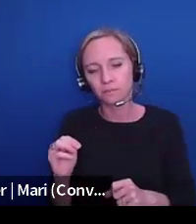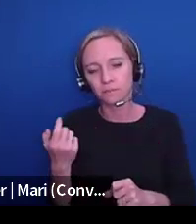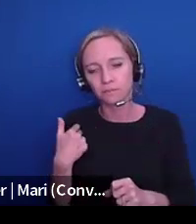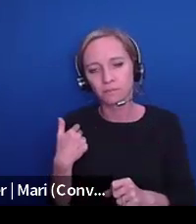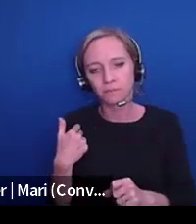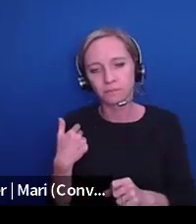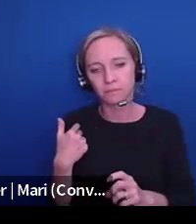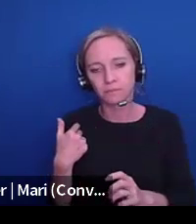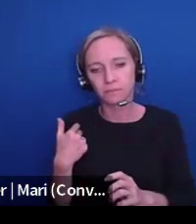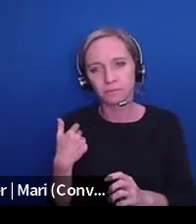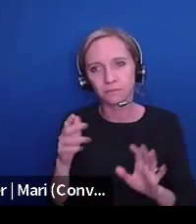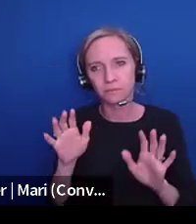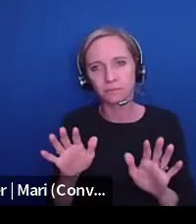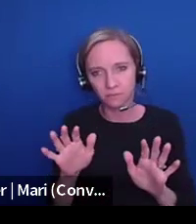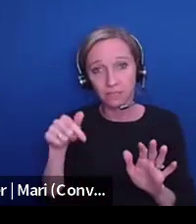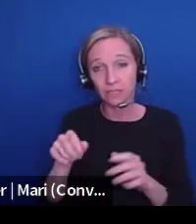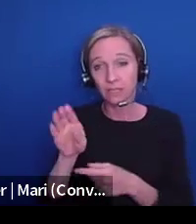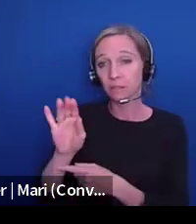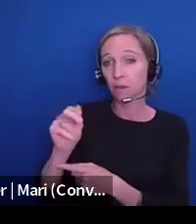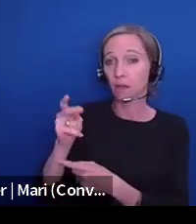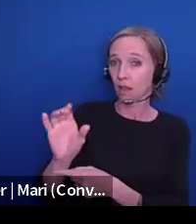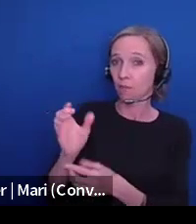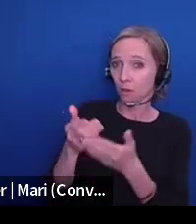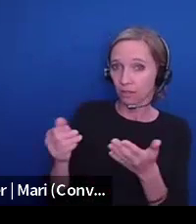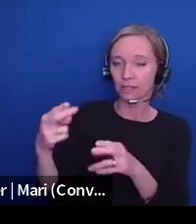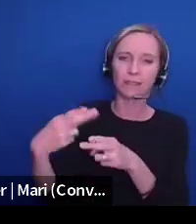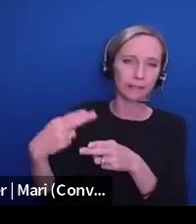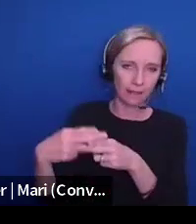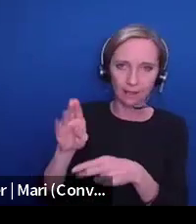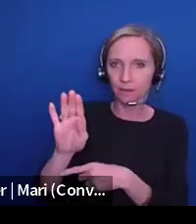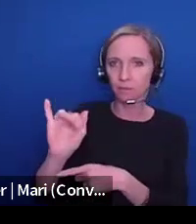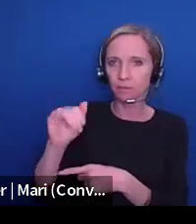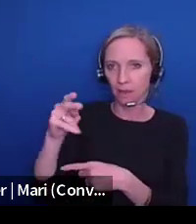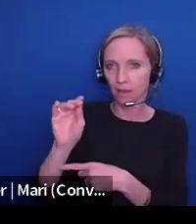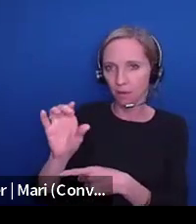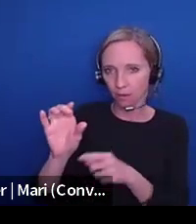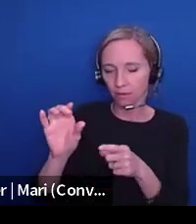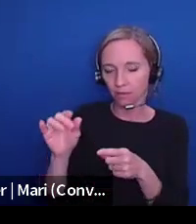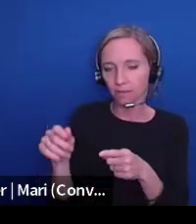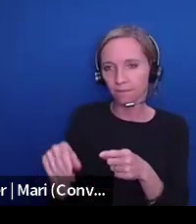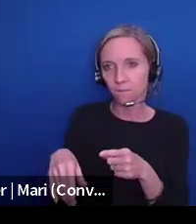not. So this BIPOC thing, the name BIPOC had to go. I mean,